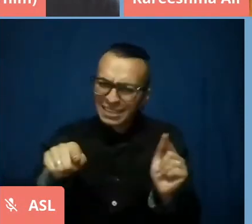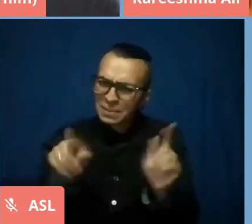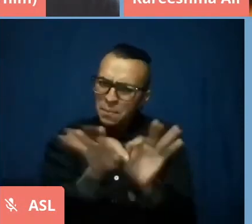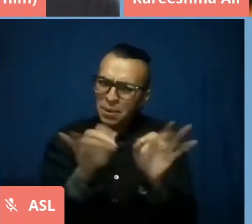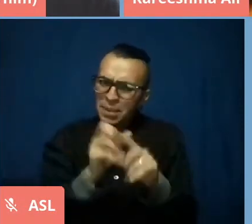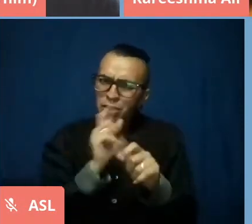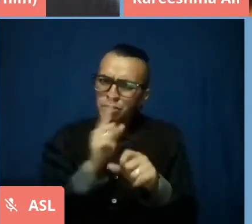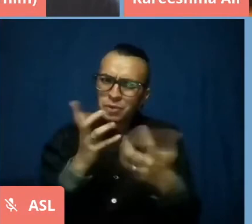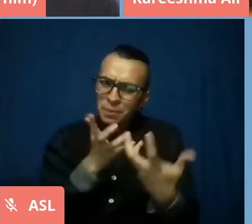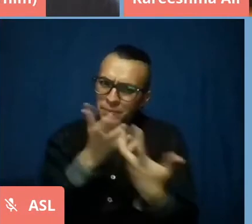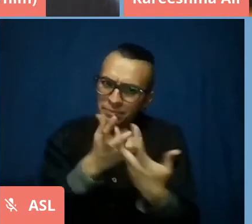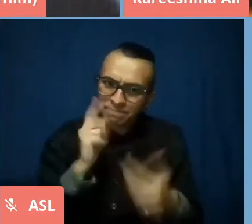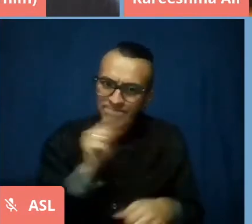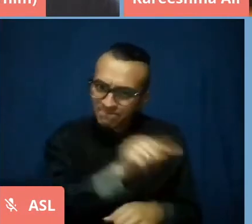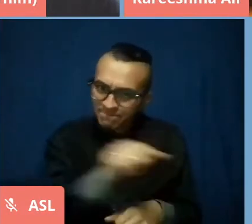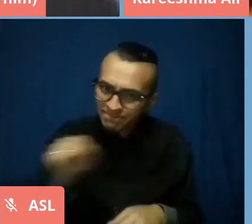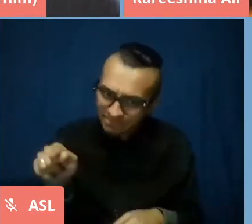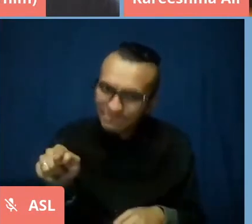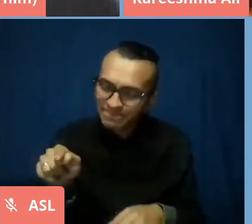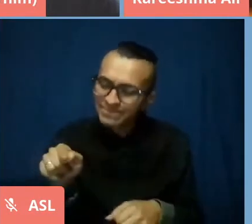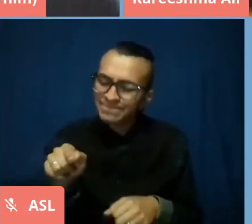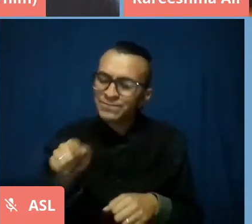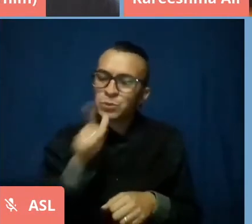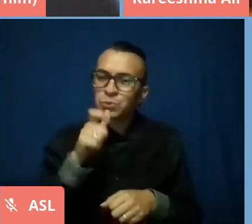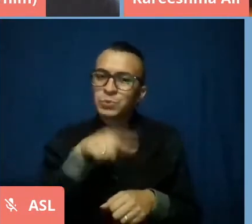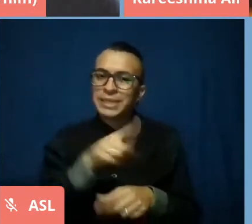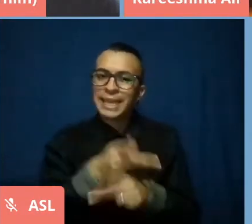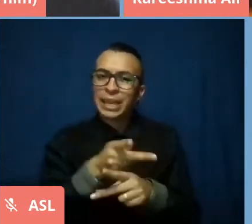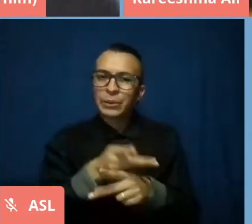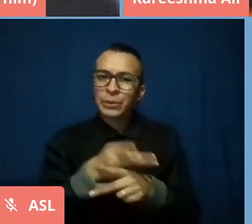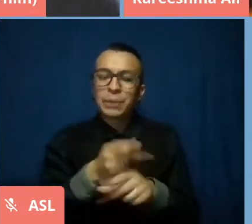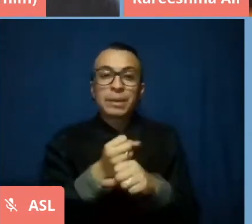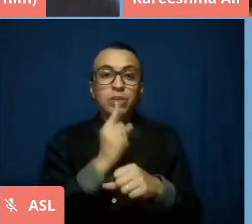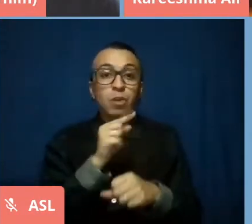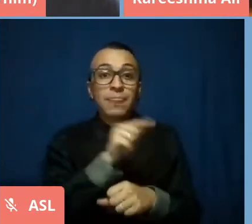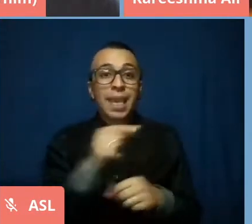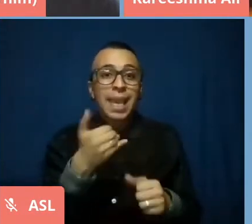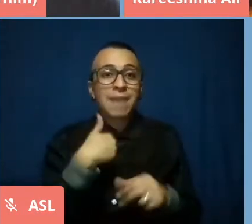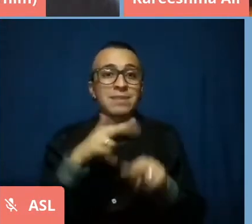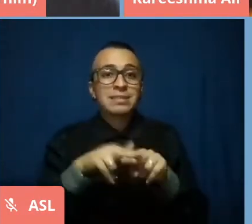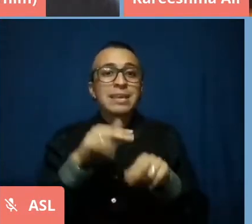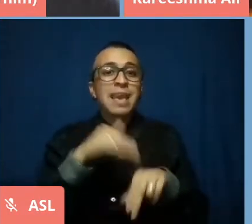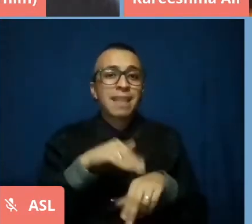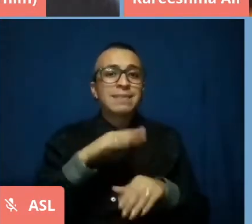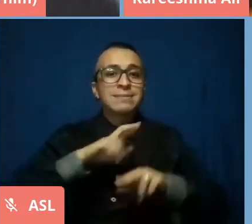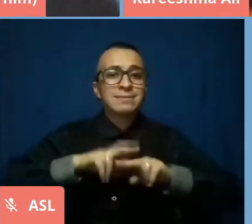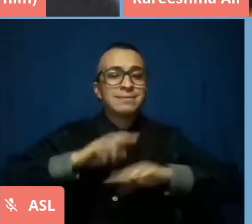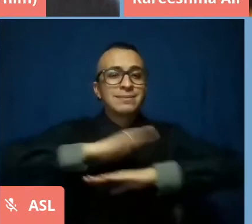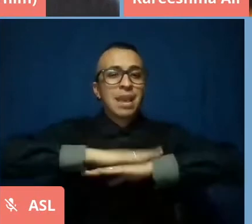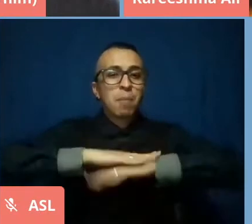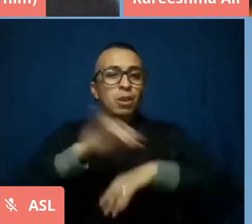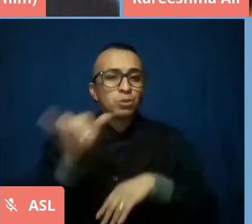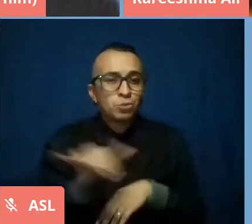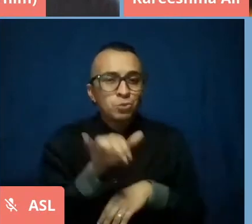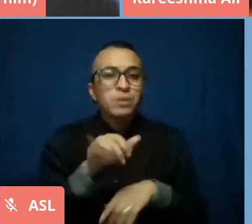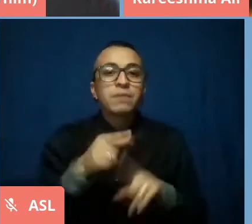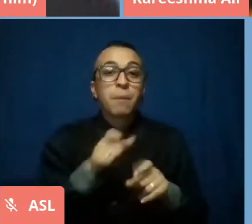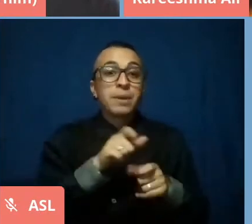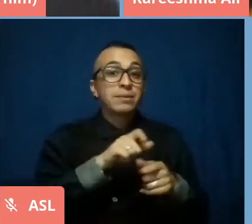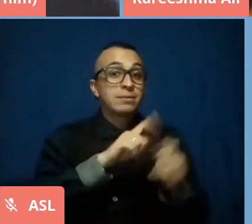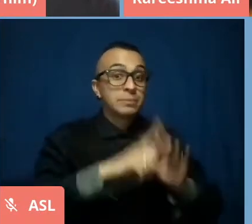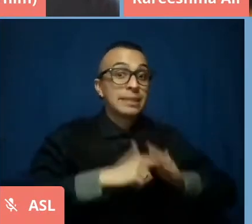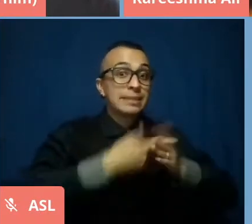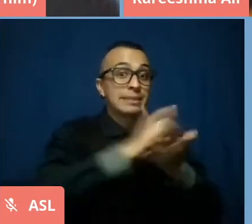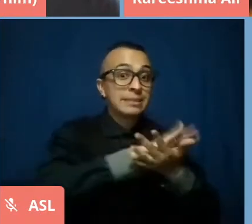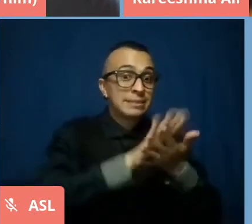people that we're trying to care for. And so making sure they have a seat at the table from design to execution,